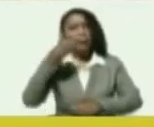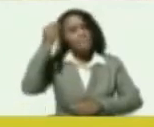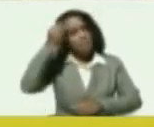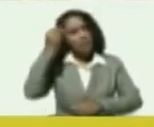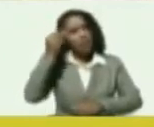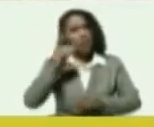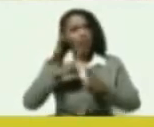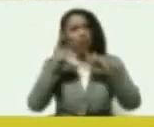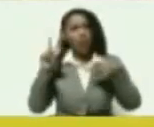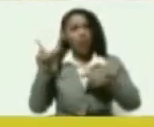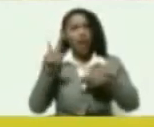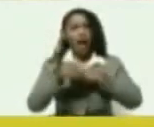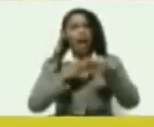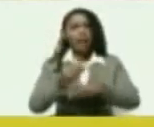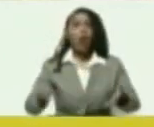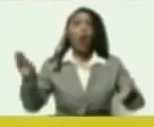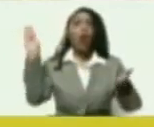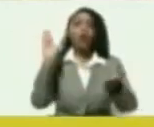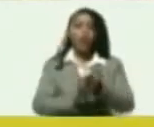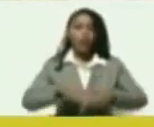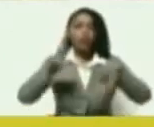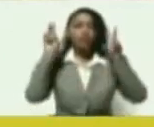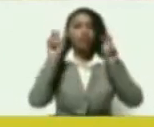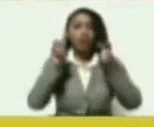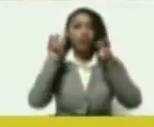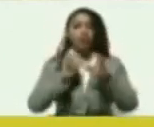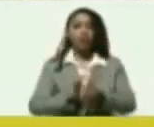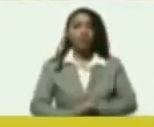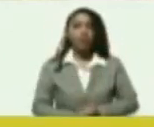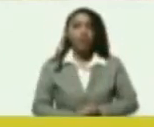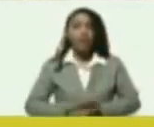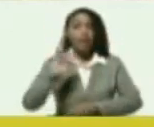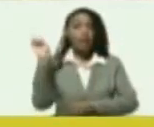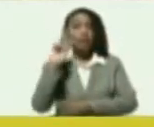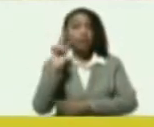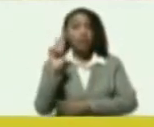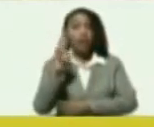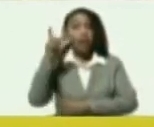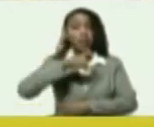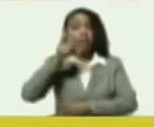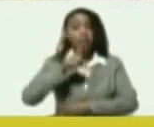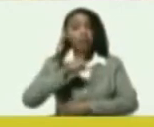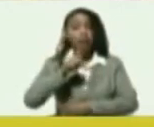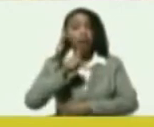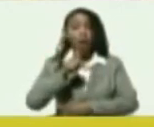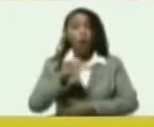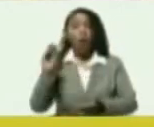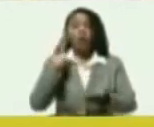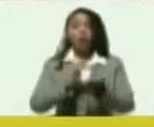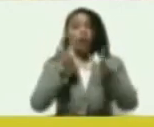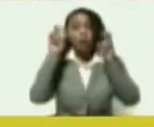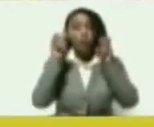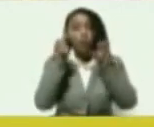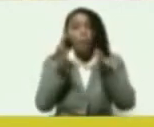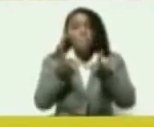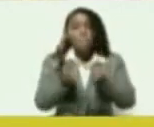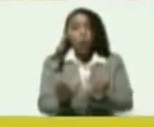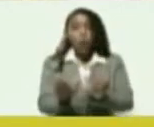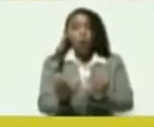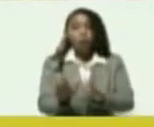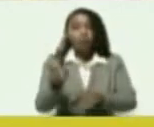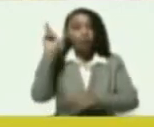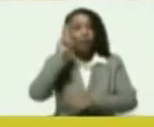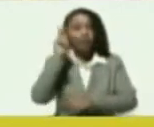I truly believe we have to do all over again. Everything all over again. Venezuela needs a rebirth.